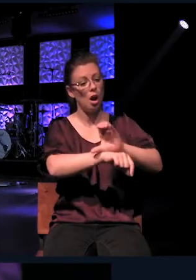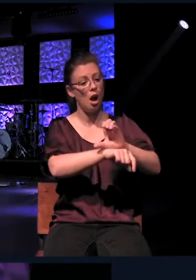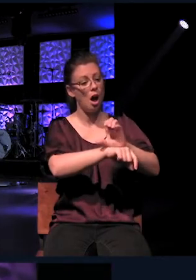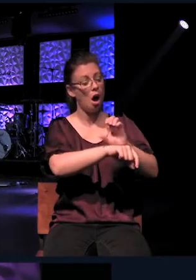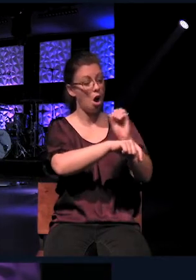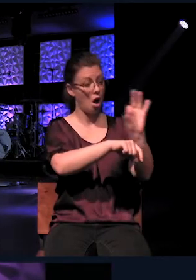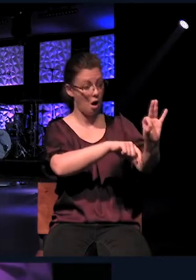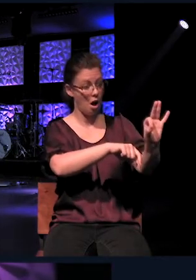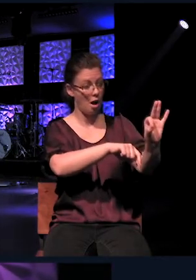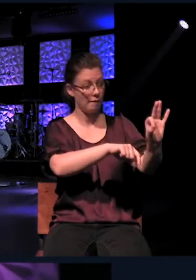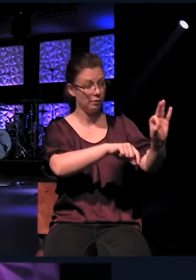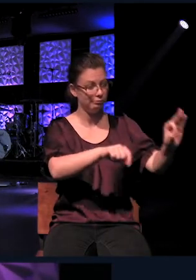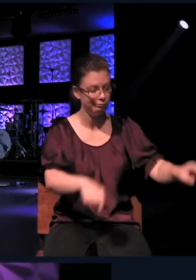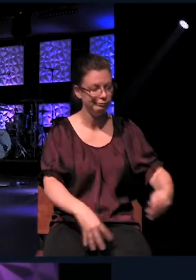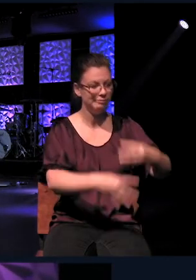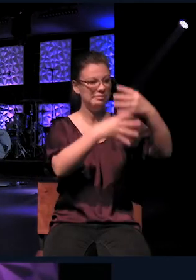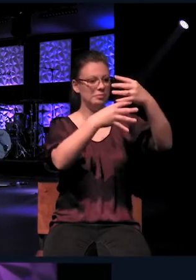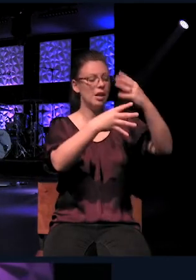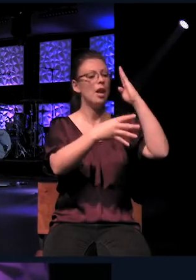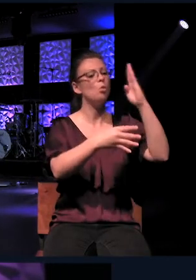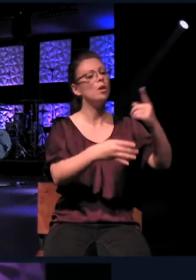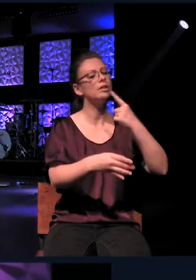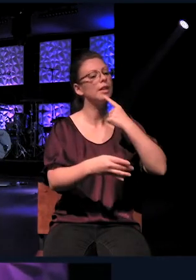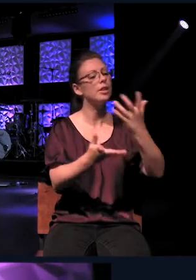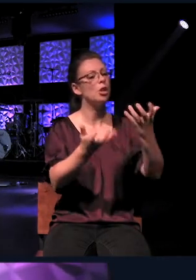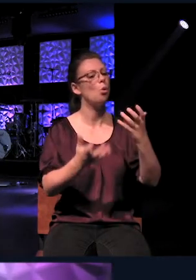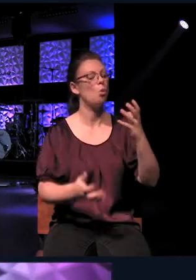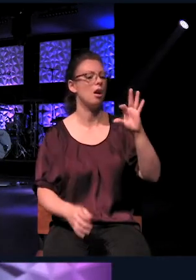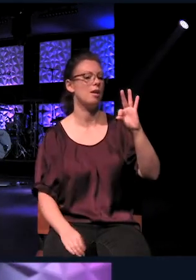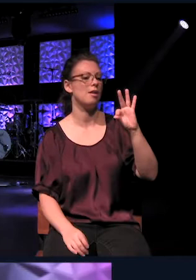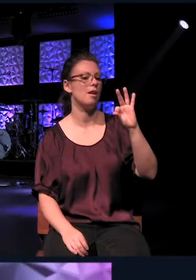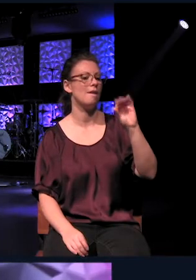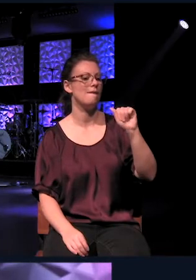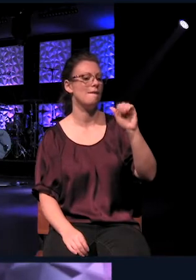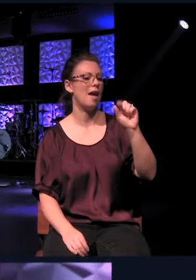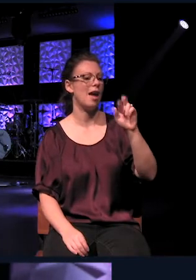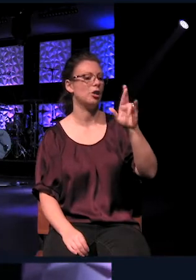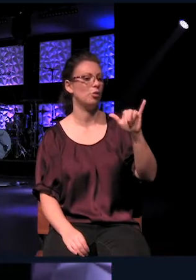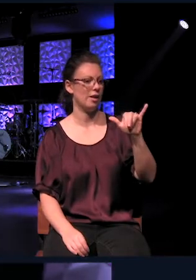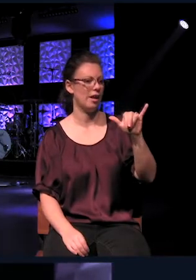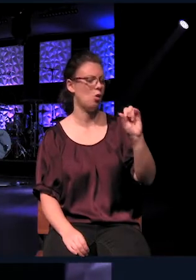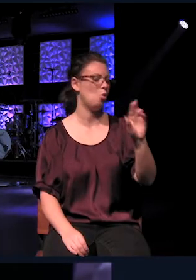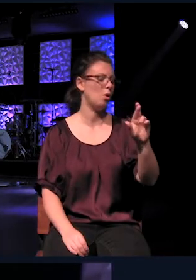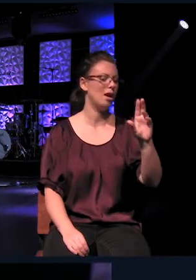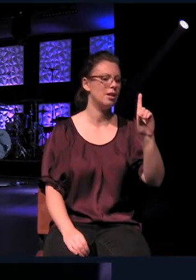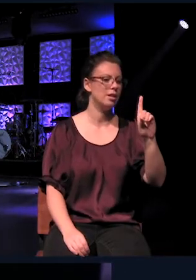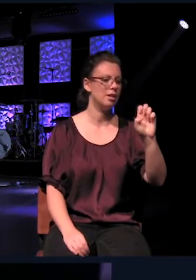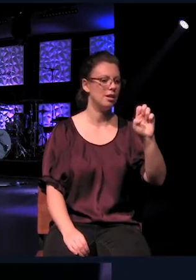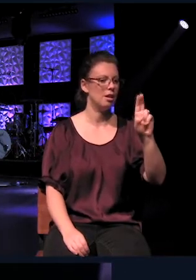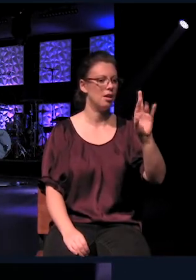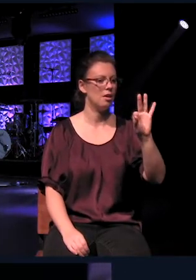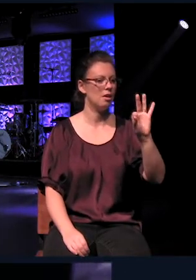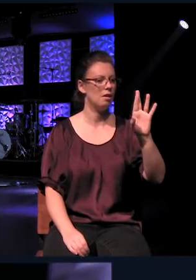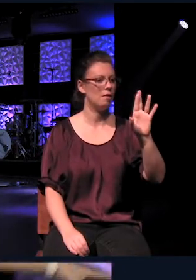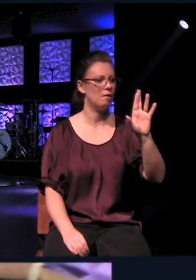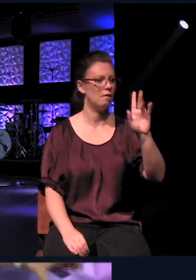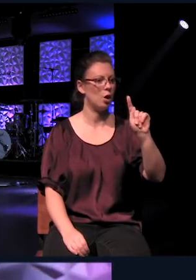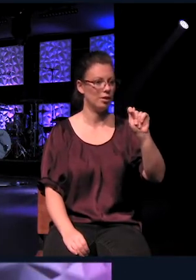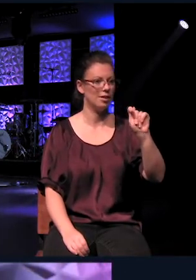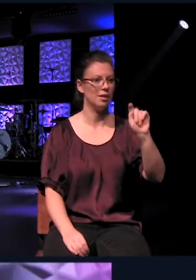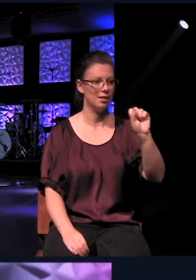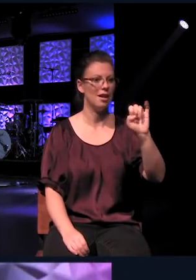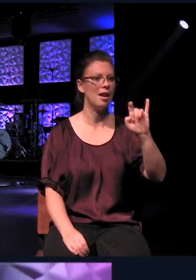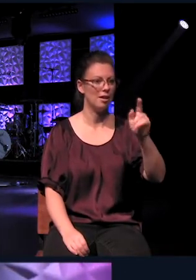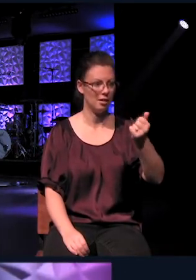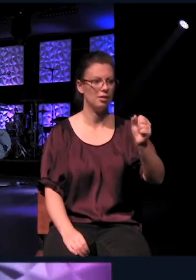factory settings. Which means you are basically taking your computer and you are making it go all the way back from